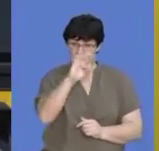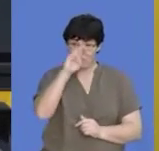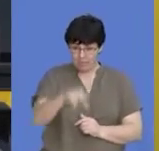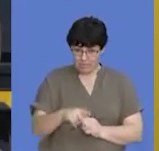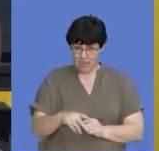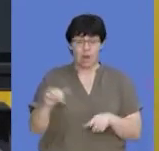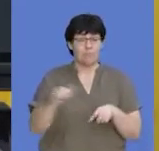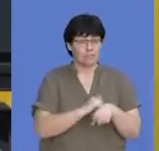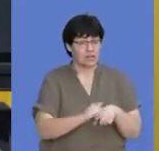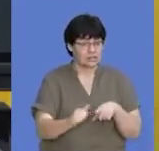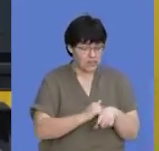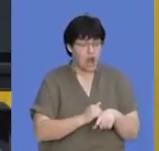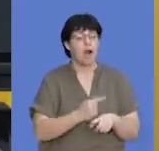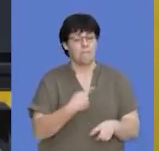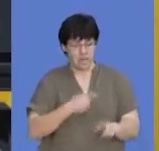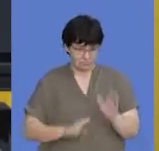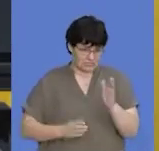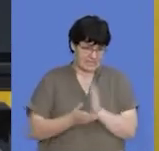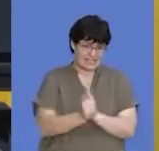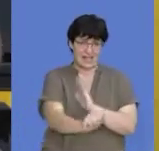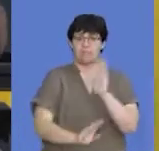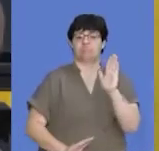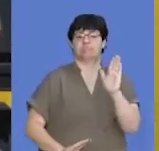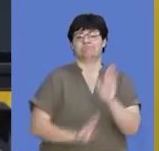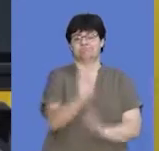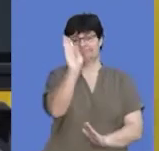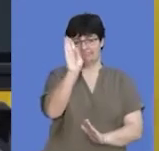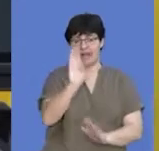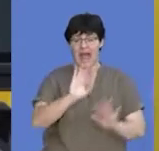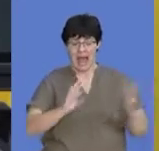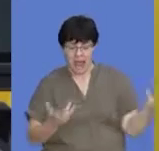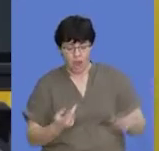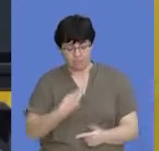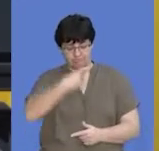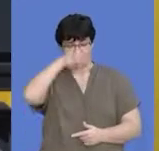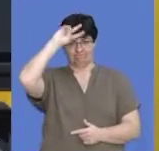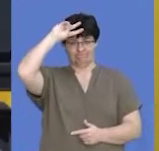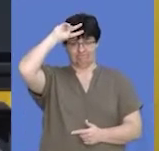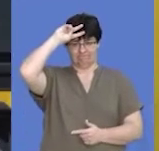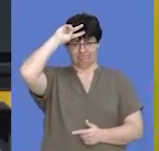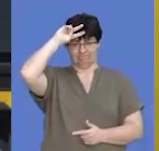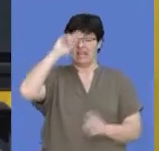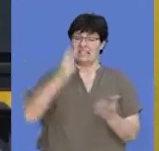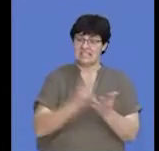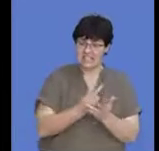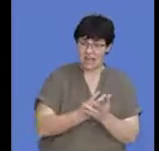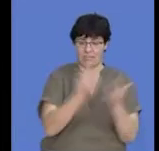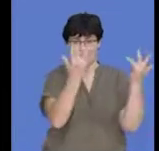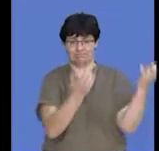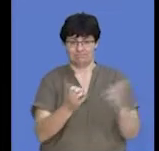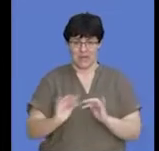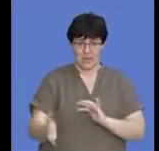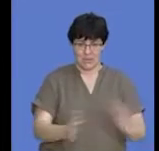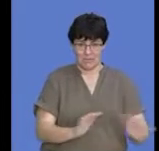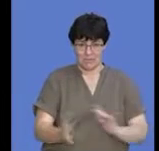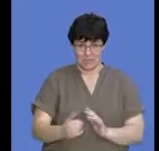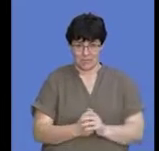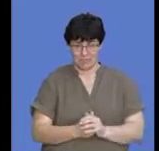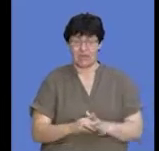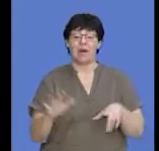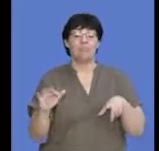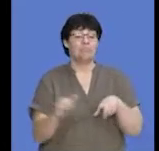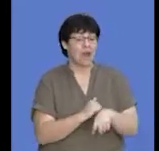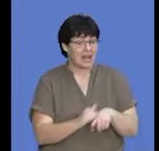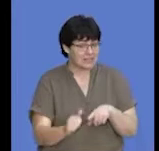practice, you get better and better at the skills of interpretation as well as calculations. Remember,